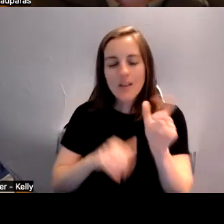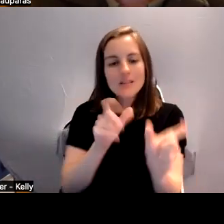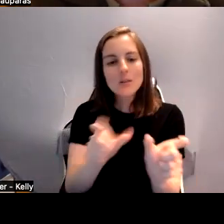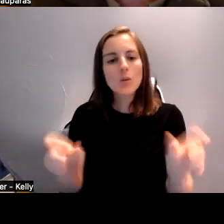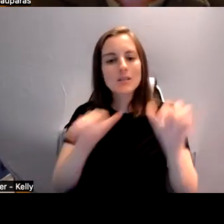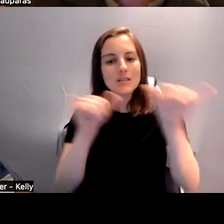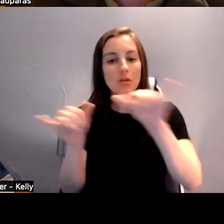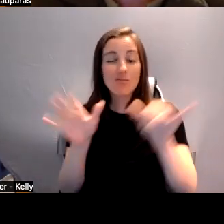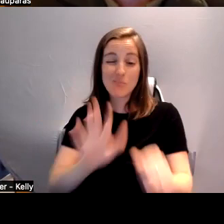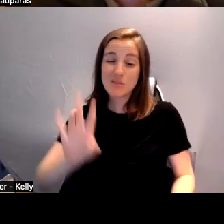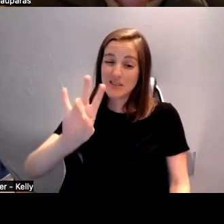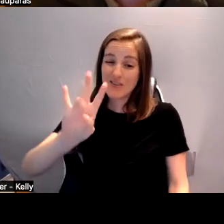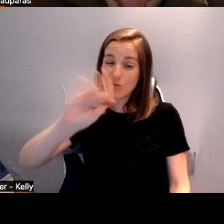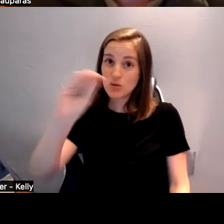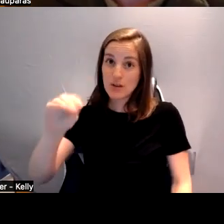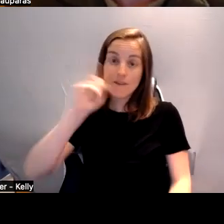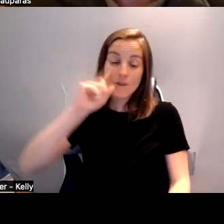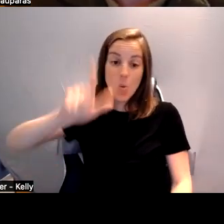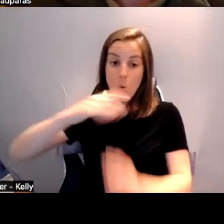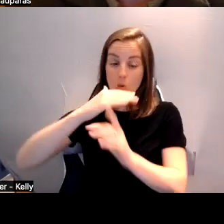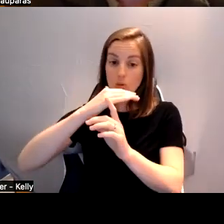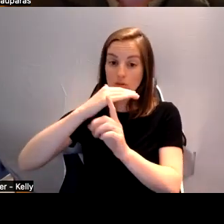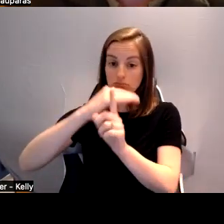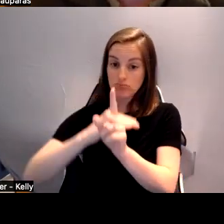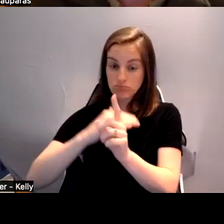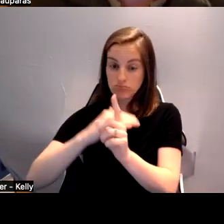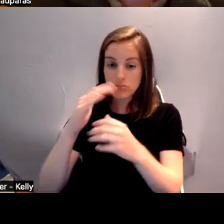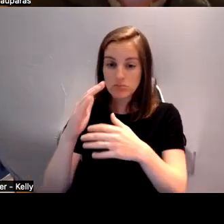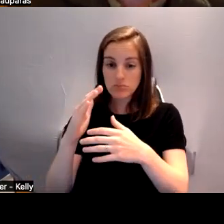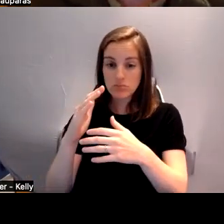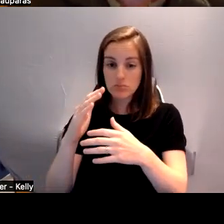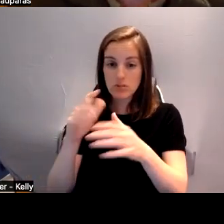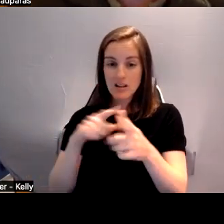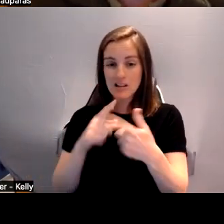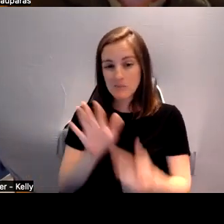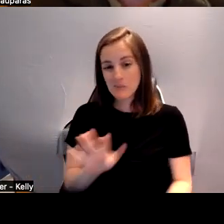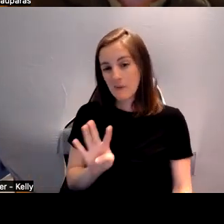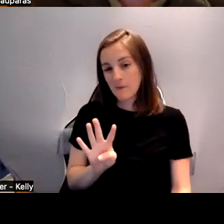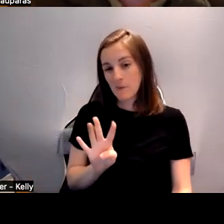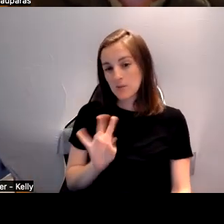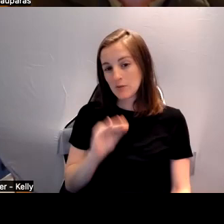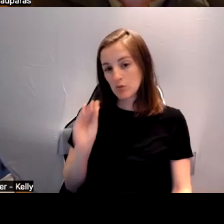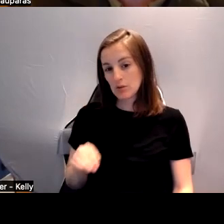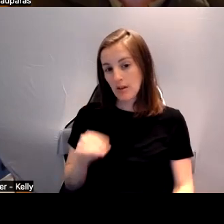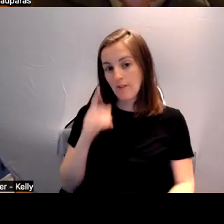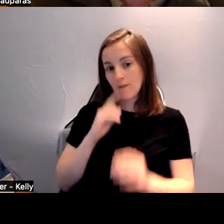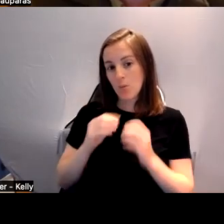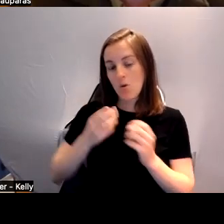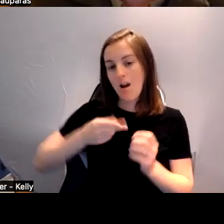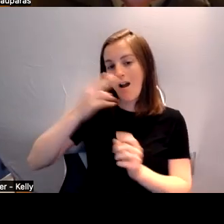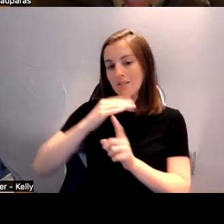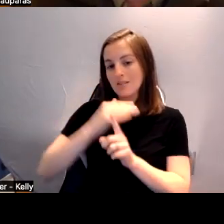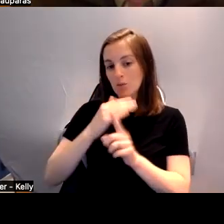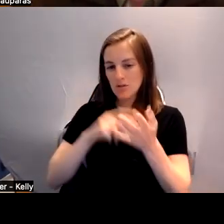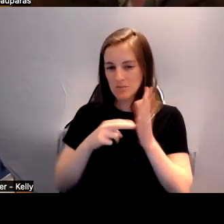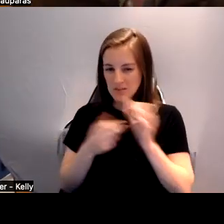75% for the surface residues at the low temperature, and only about 47% at higher temperature, which means there's lots of uncertainty and